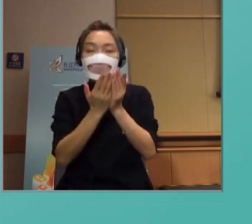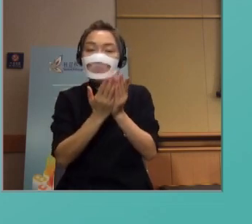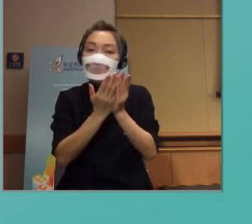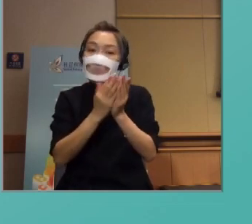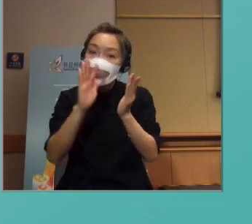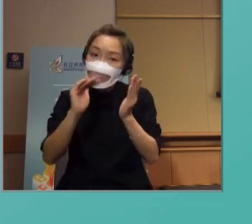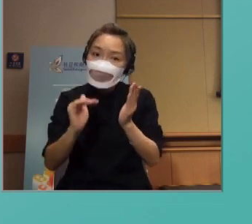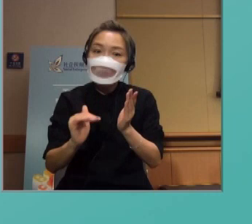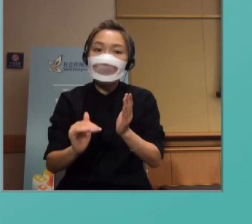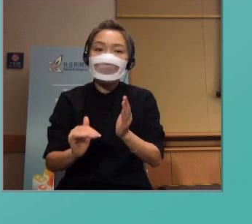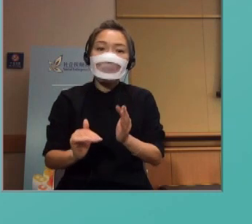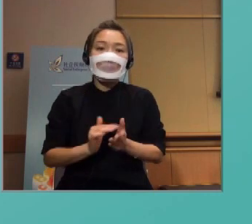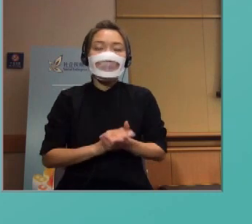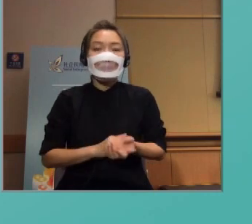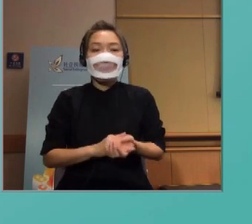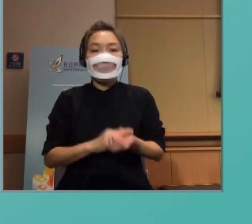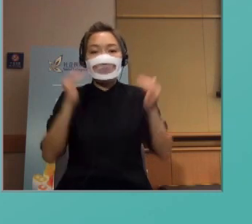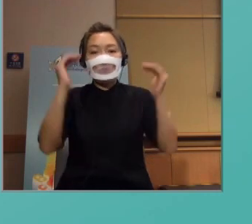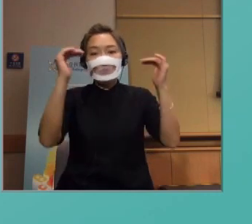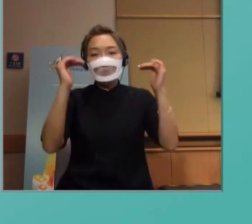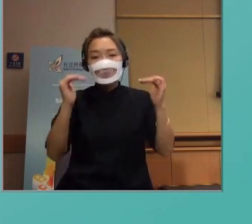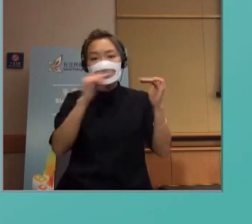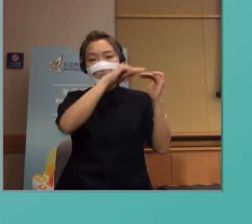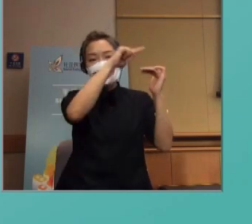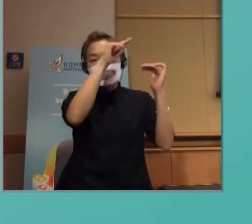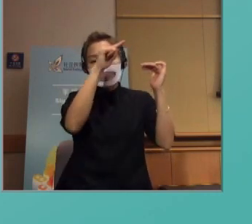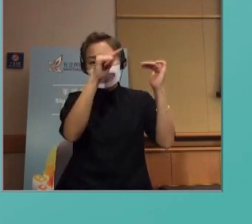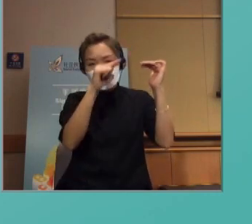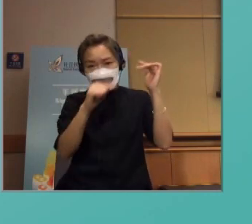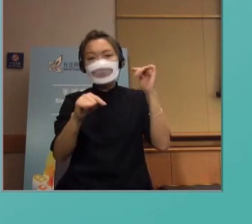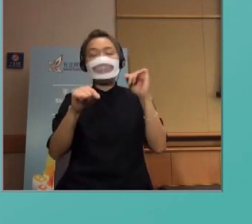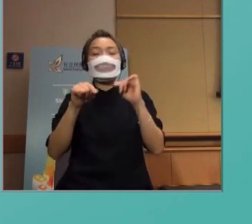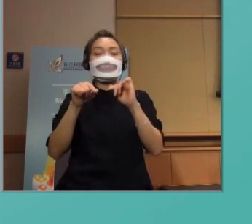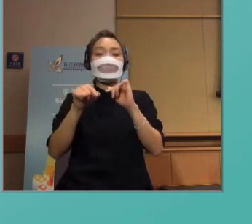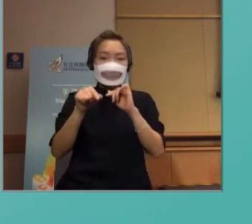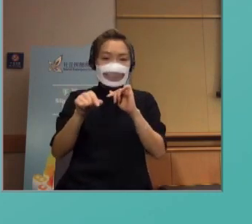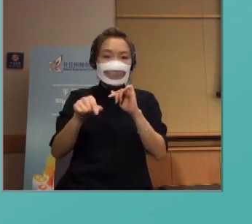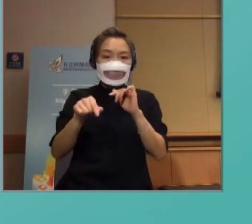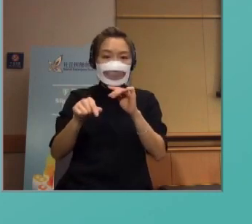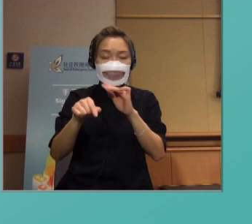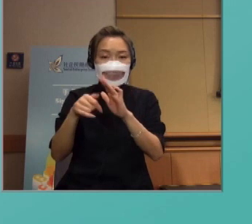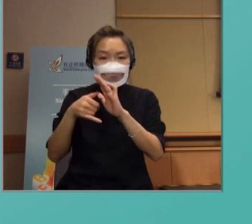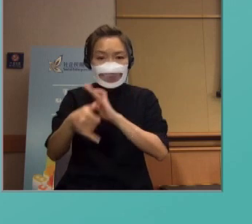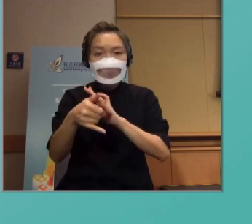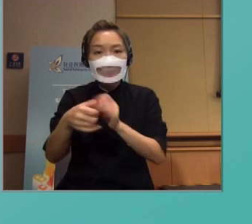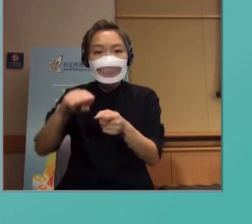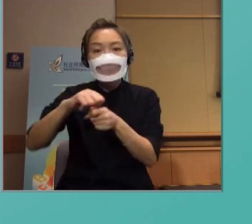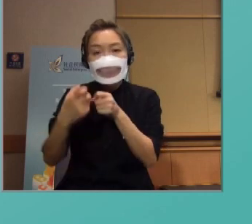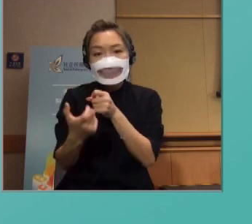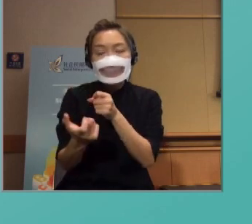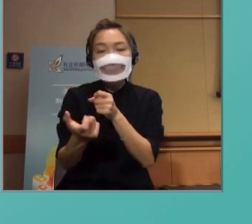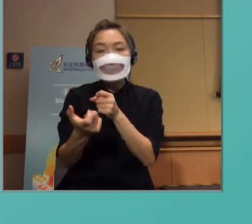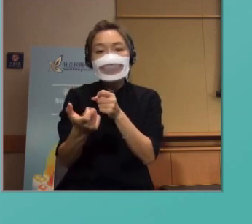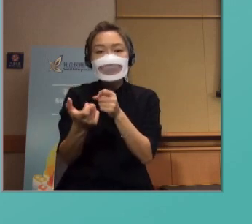place in the past. Then we enter the crypto winter around mid-2022, and with that, it